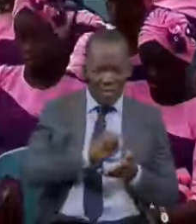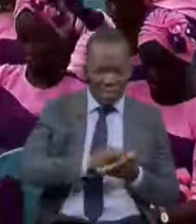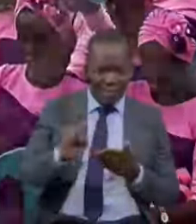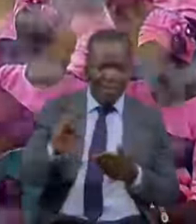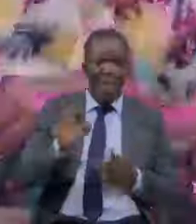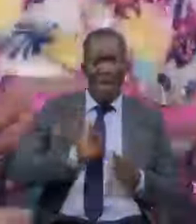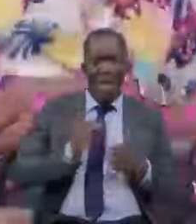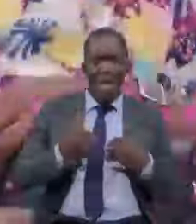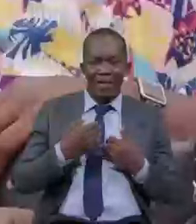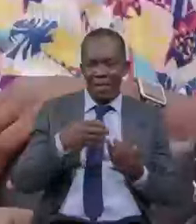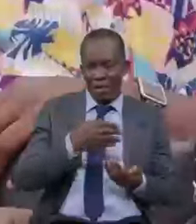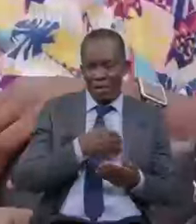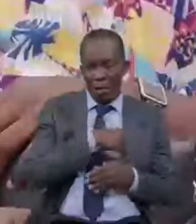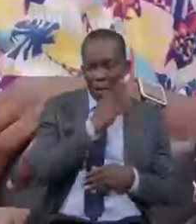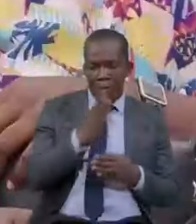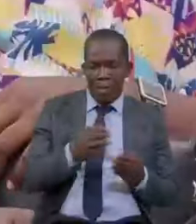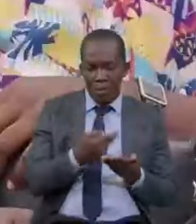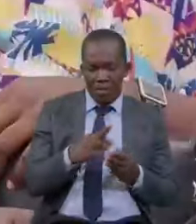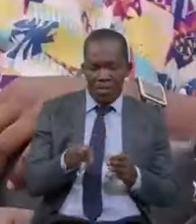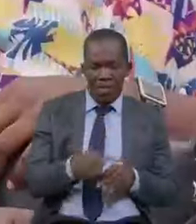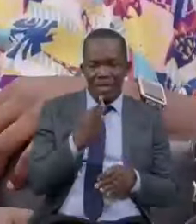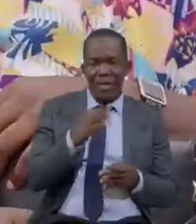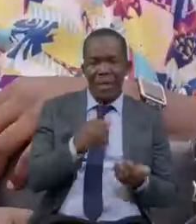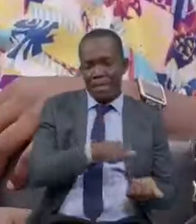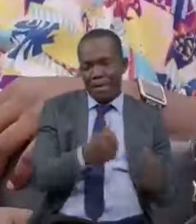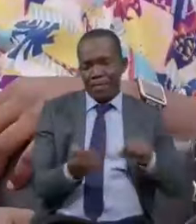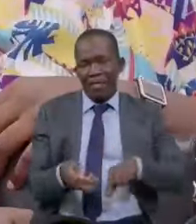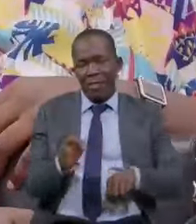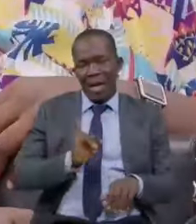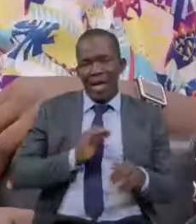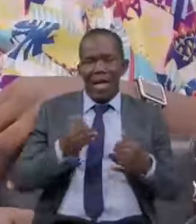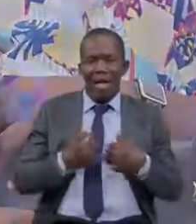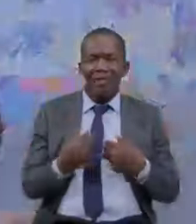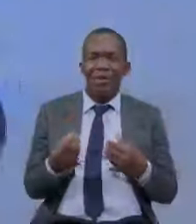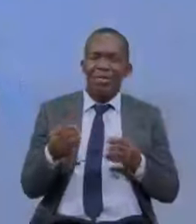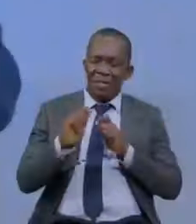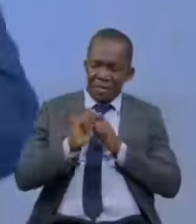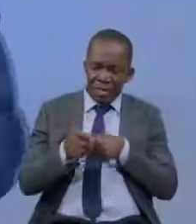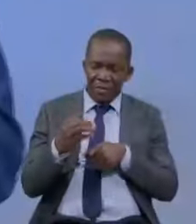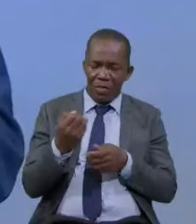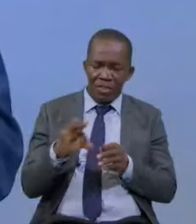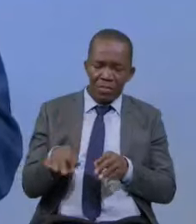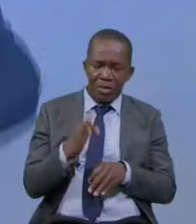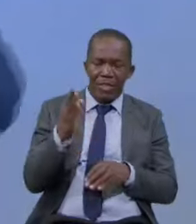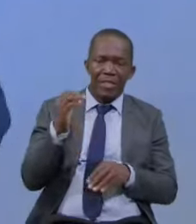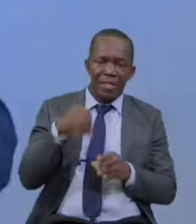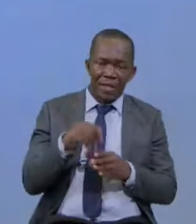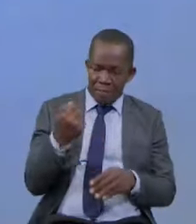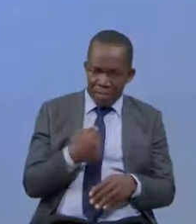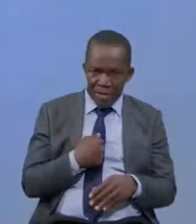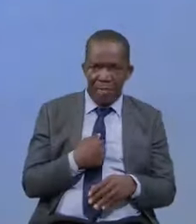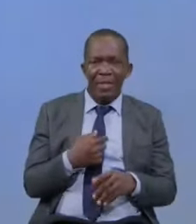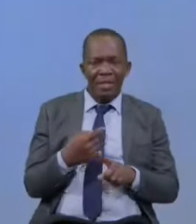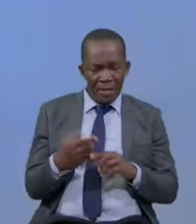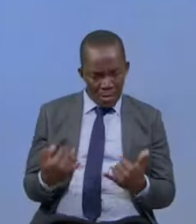and our people like him. Let us therefore, as many as be perfect, be thus minded, and if